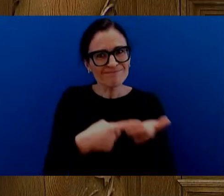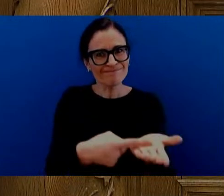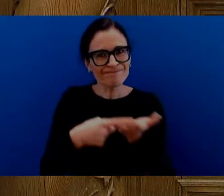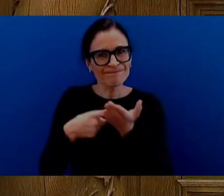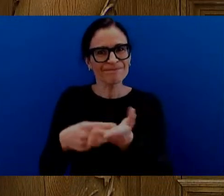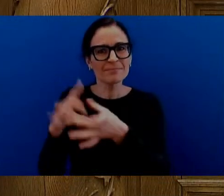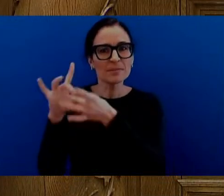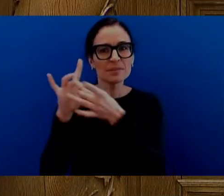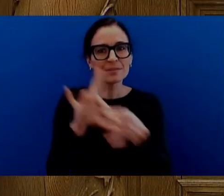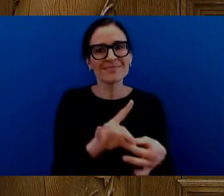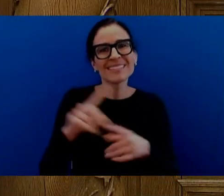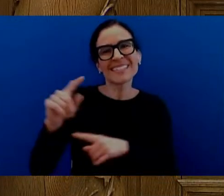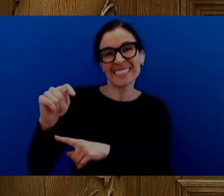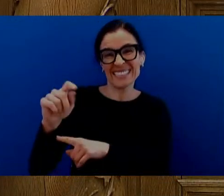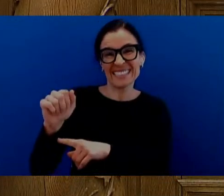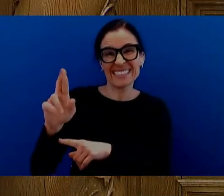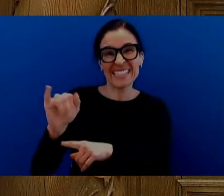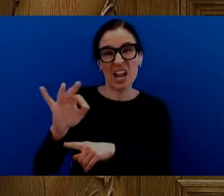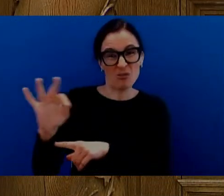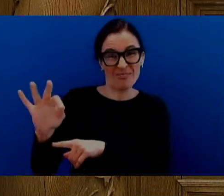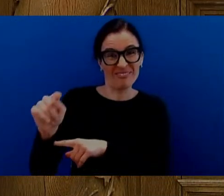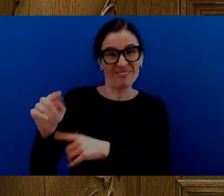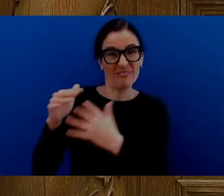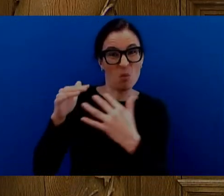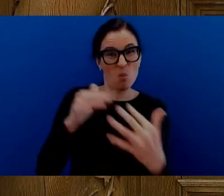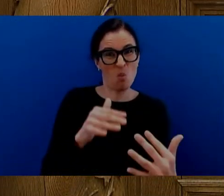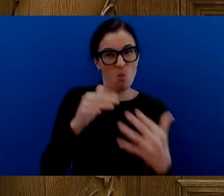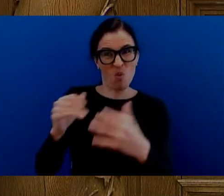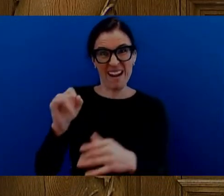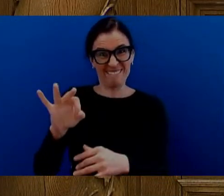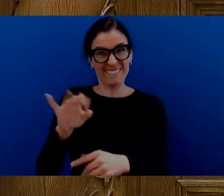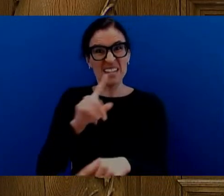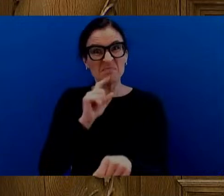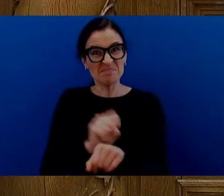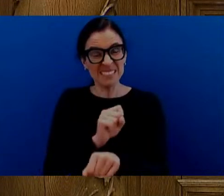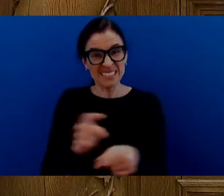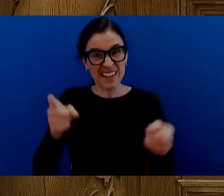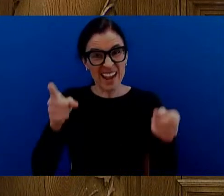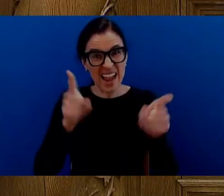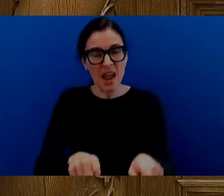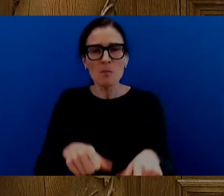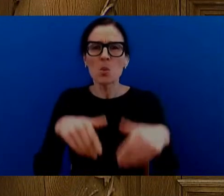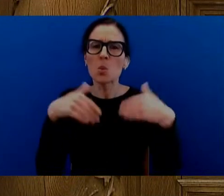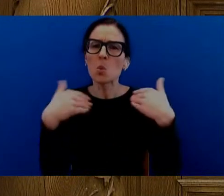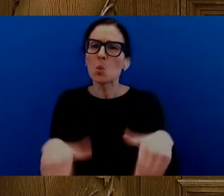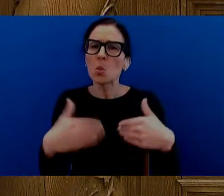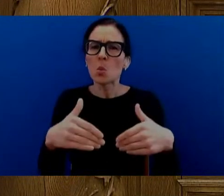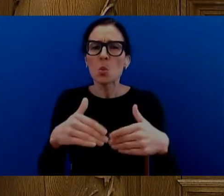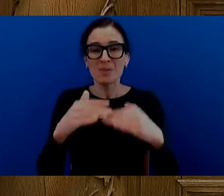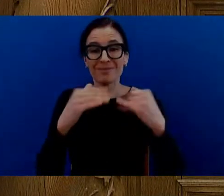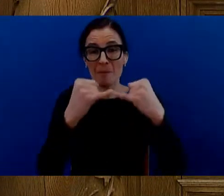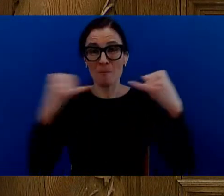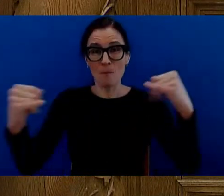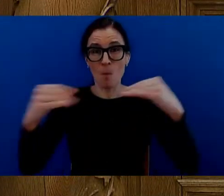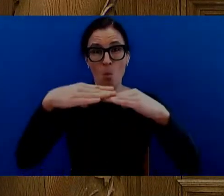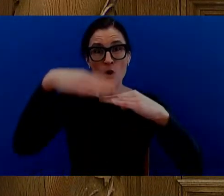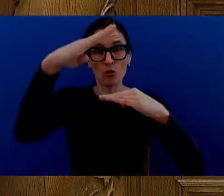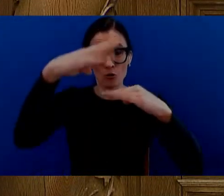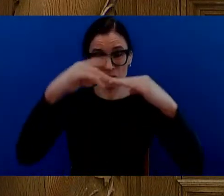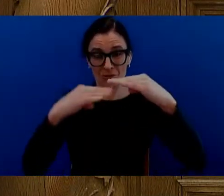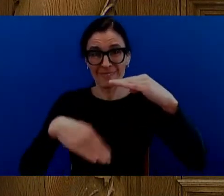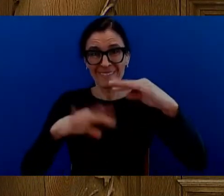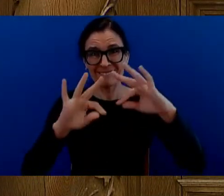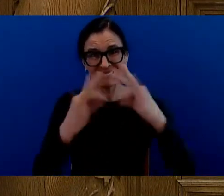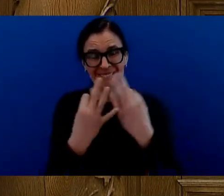border. Tariffs on top of softwood lumber duties would increase the price of homes for Americans.